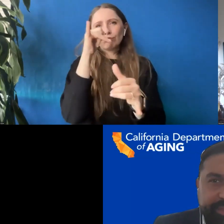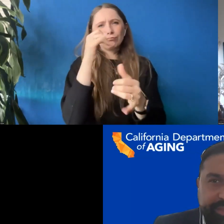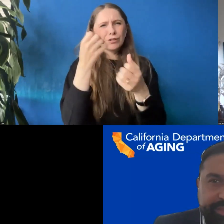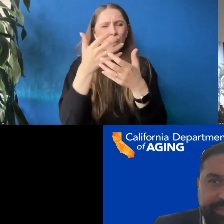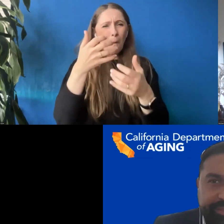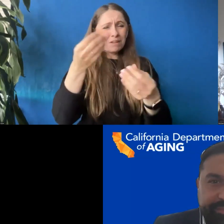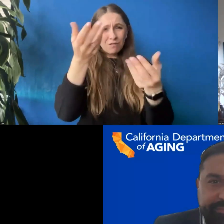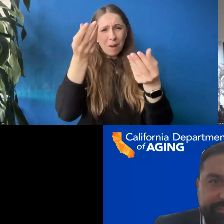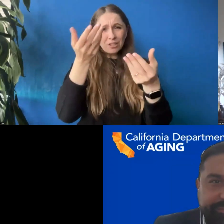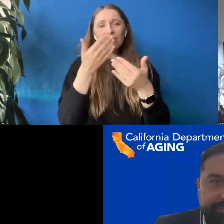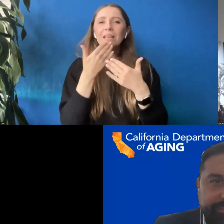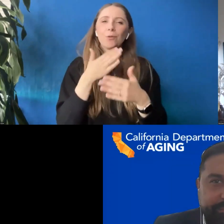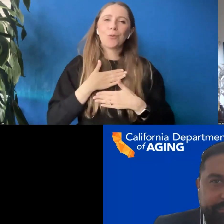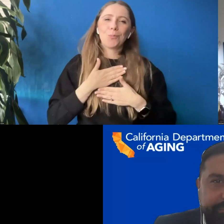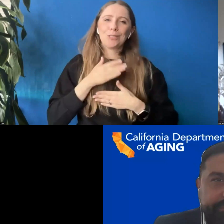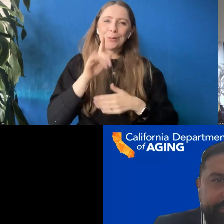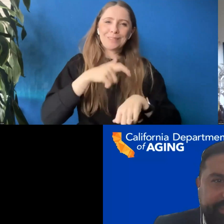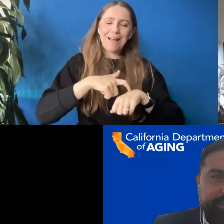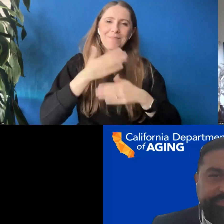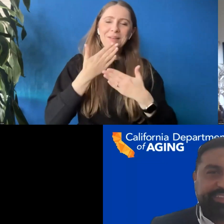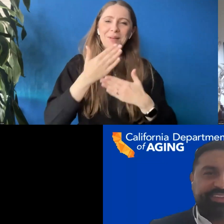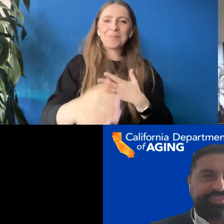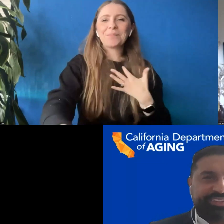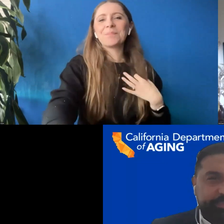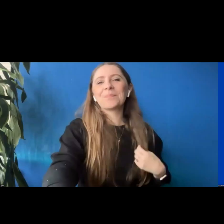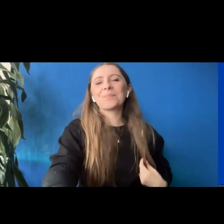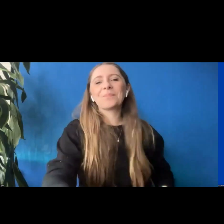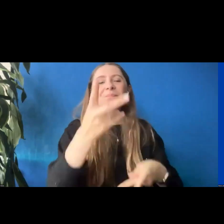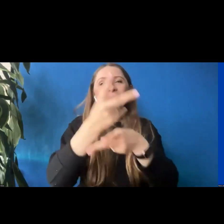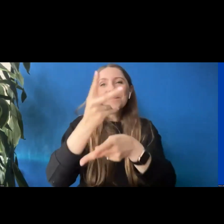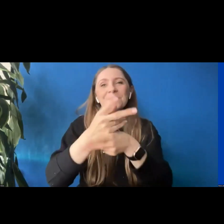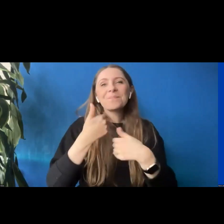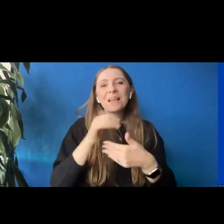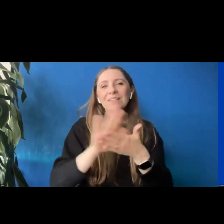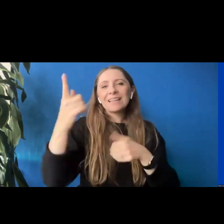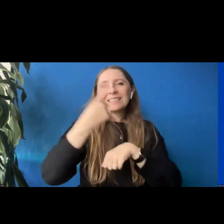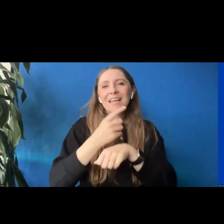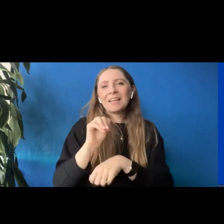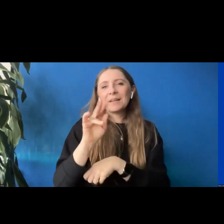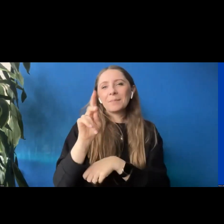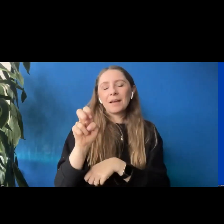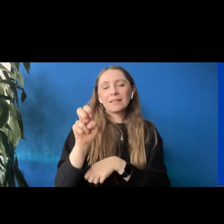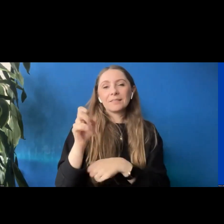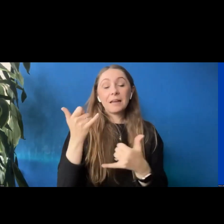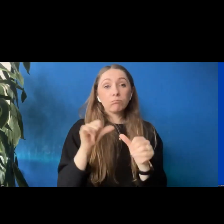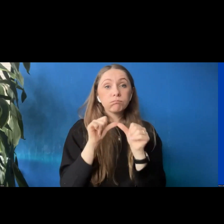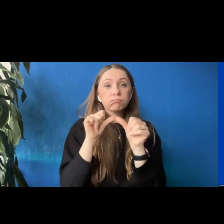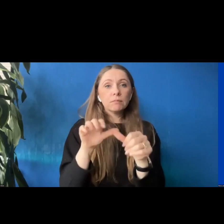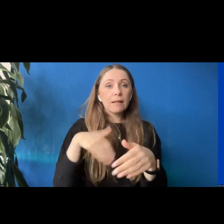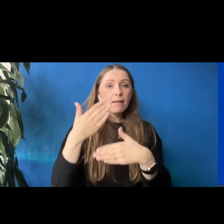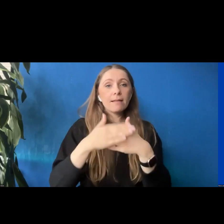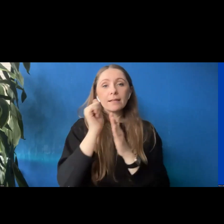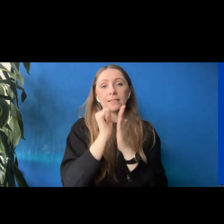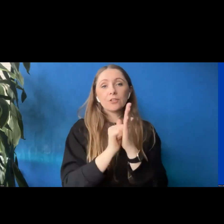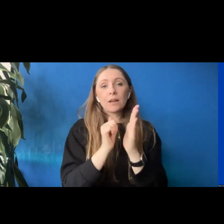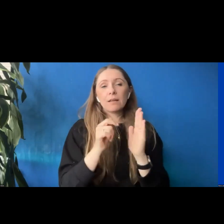time. Thank you so much. Okay, take care. Have a good day, Mike. All right, so we can move on to the next agenda item, and I'm